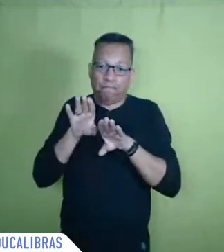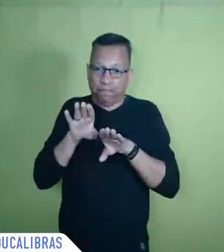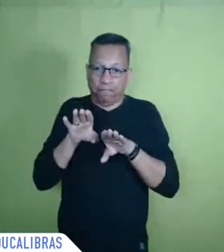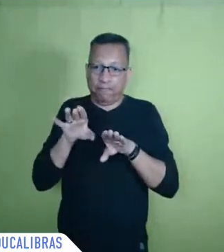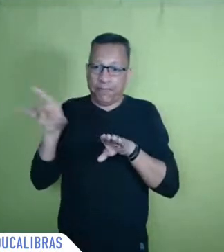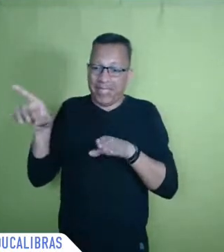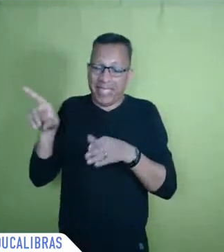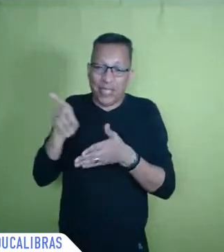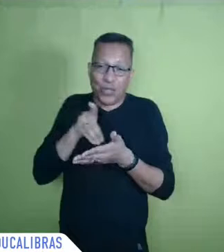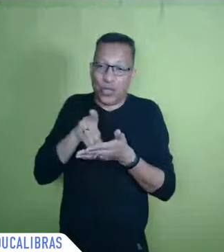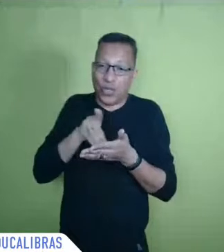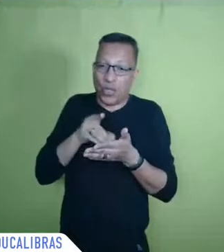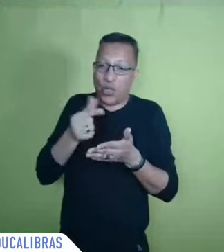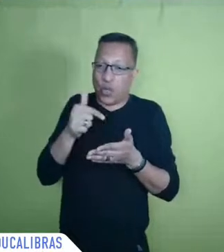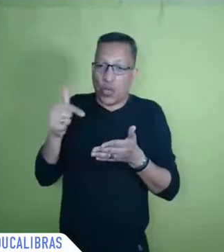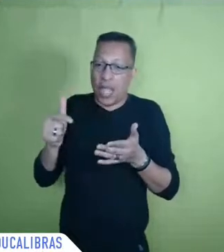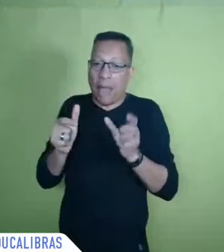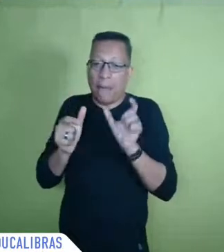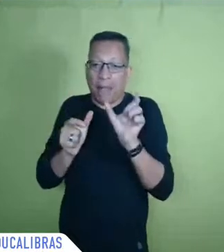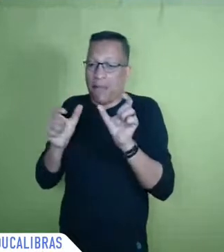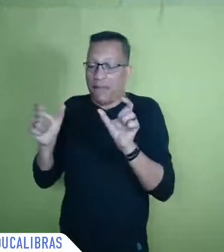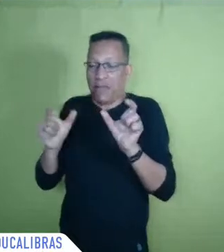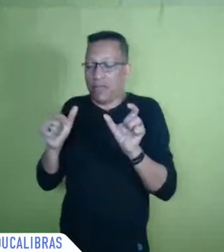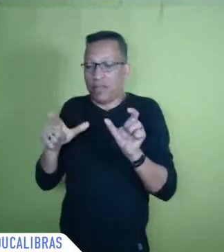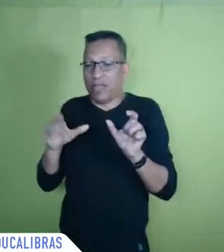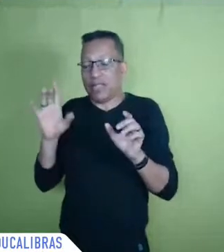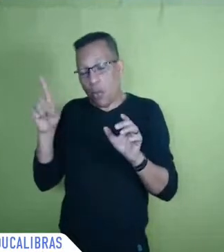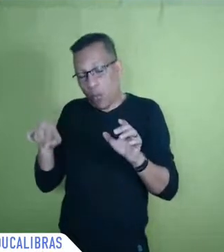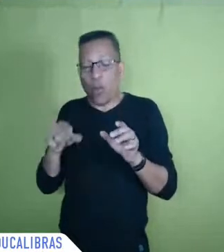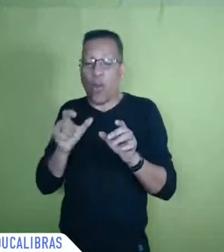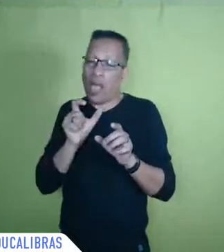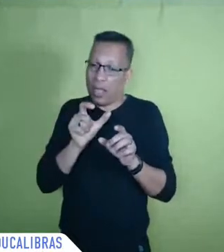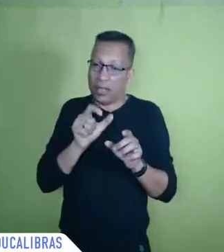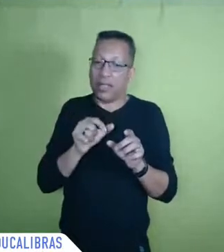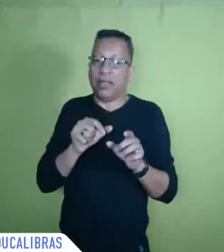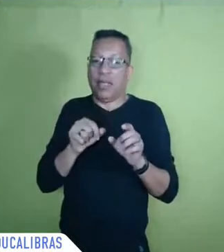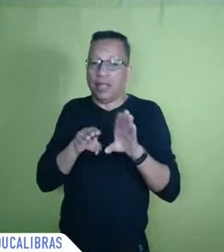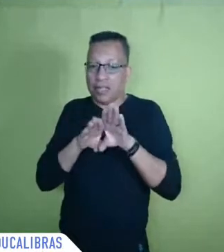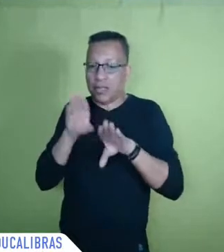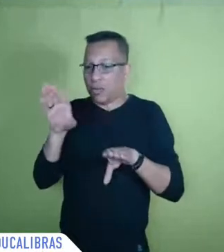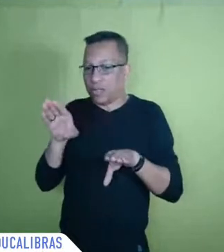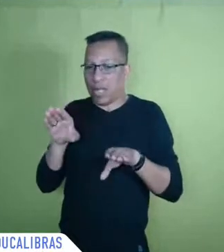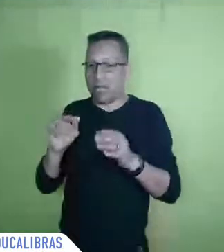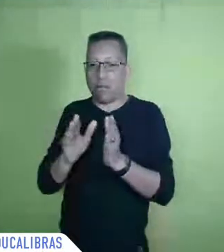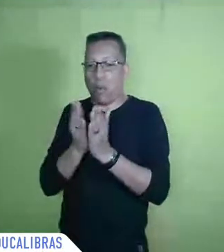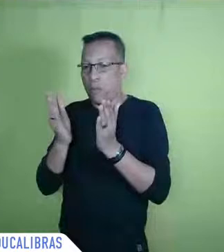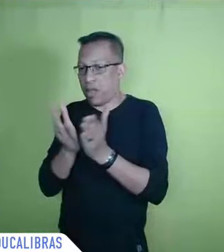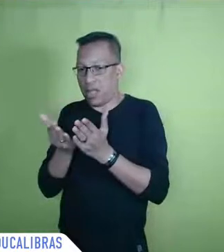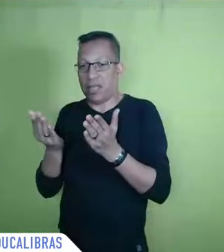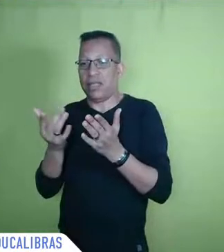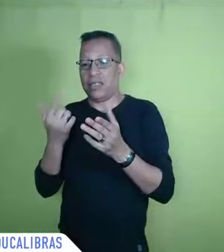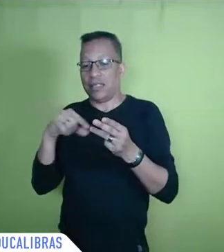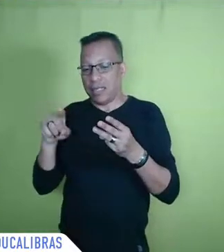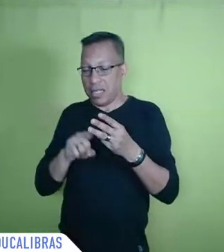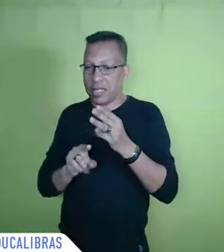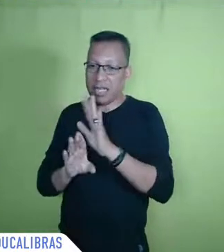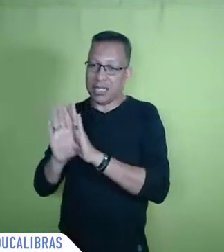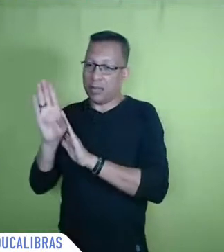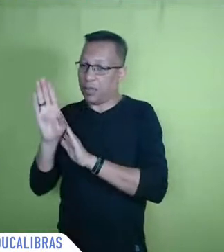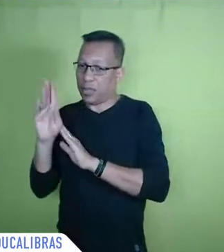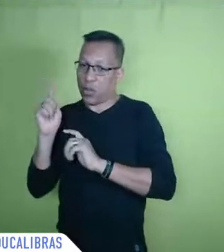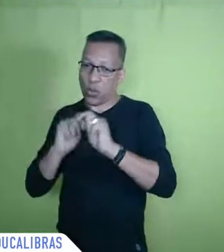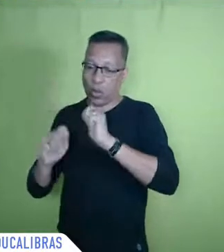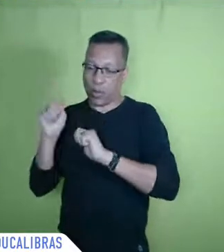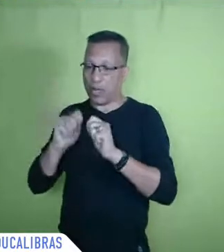He don't even talks about inequalities. His dictionary doesn't contemplate some words. Inequality